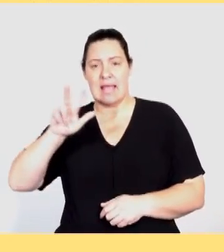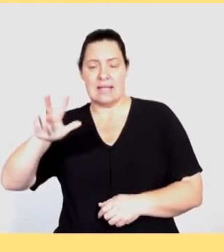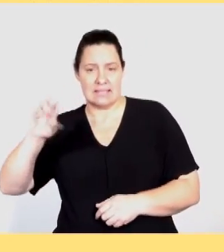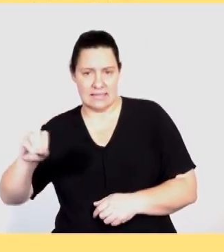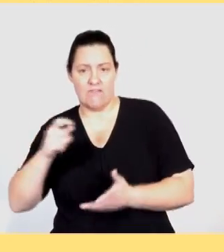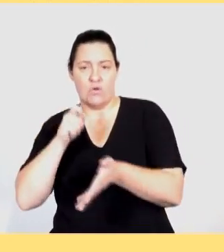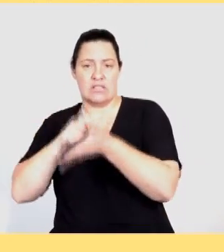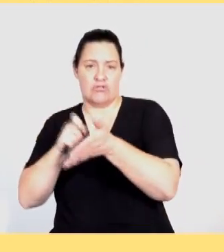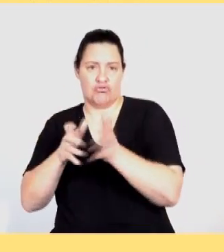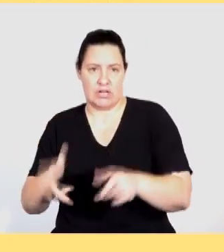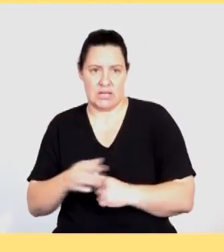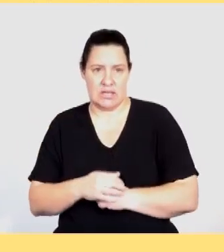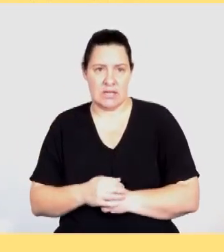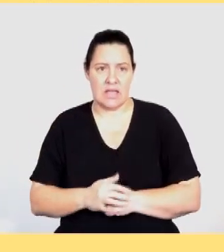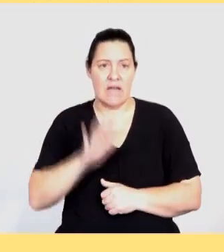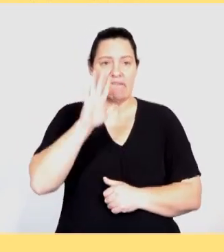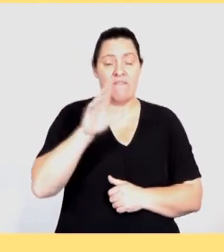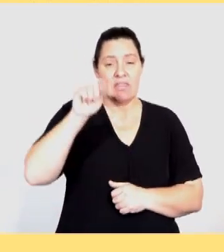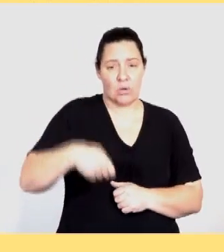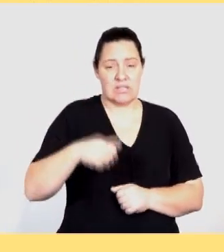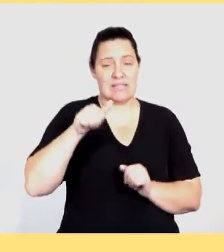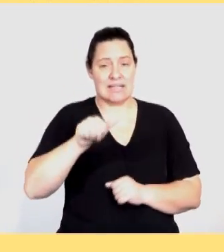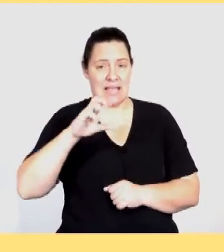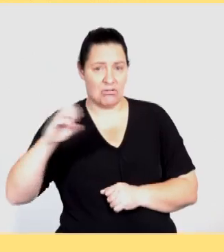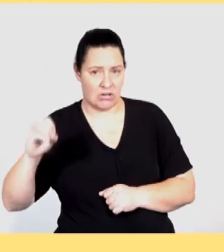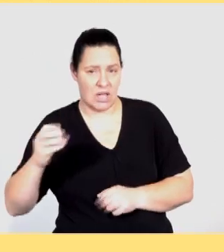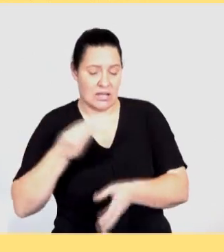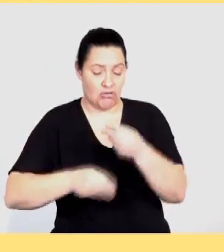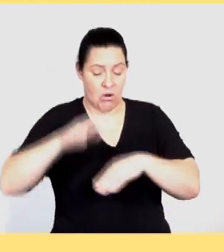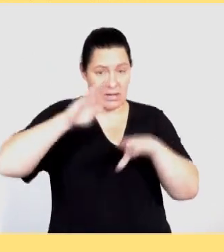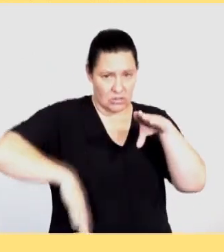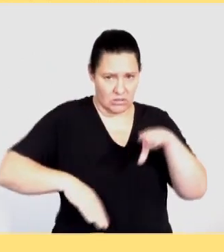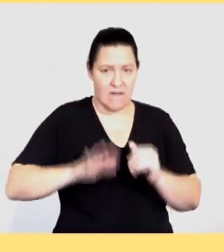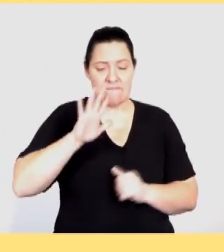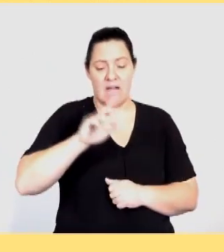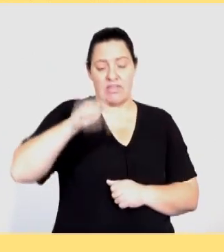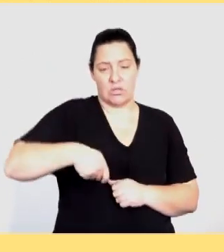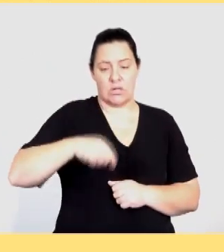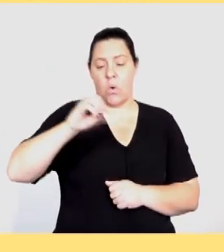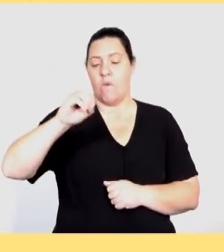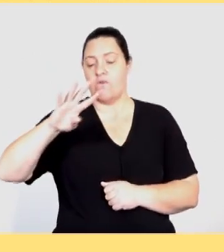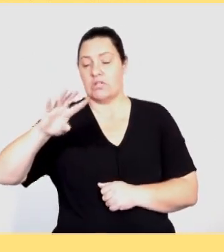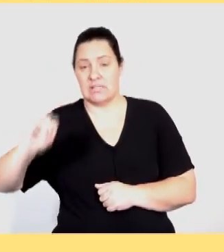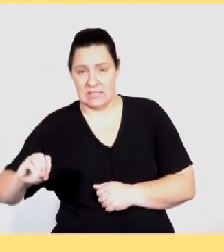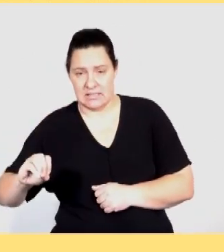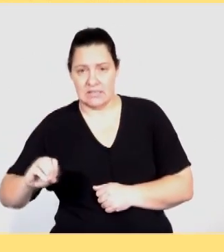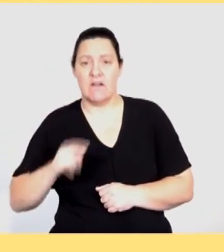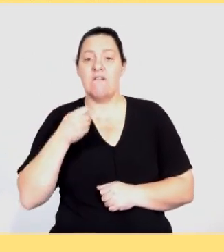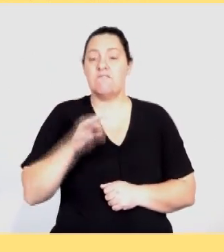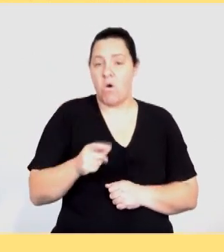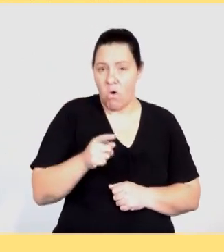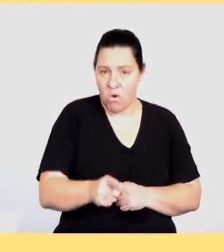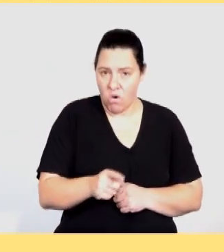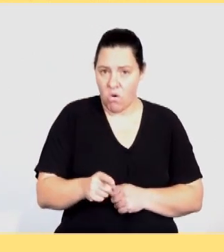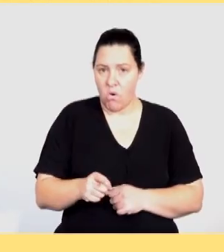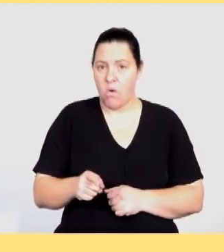2,880 under my stationery. And then the 5,600, which after trade discount is 5,040, that